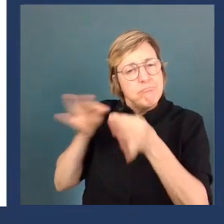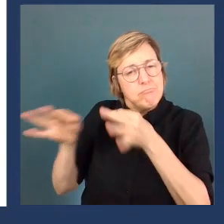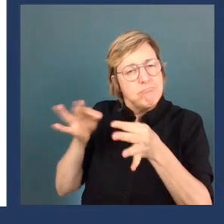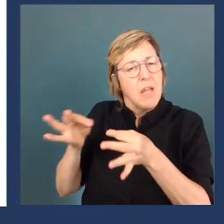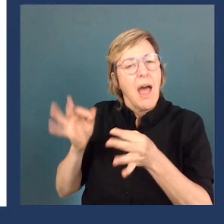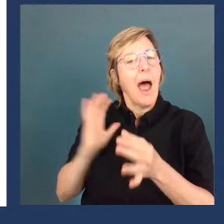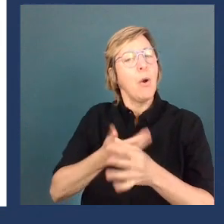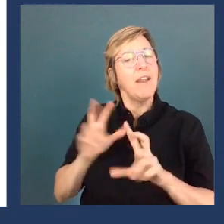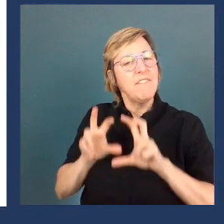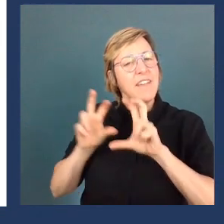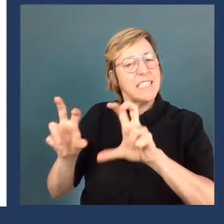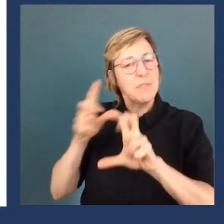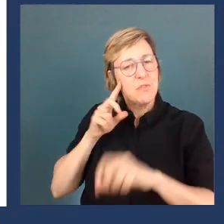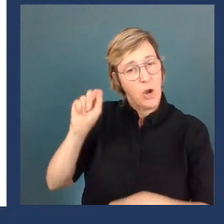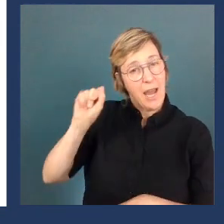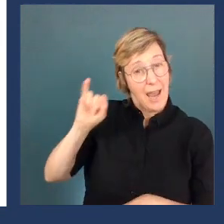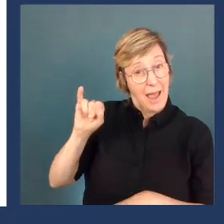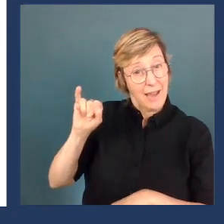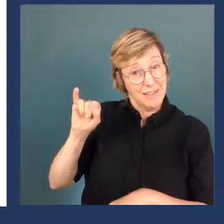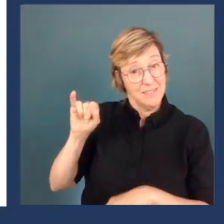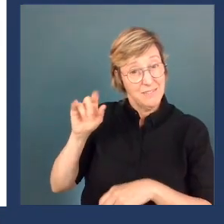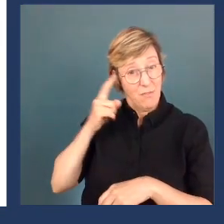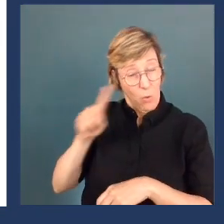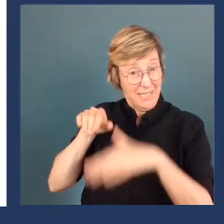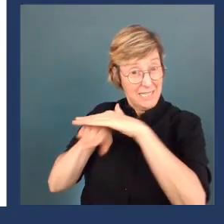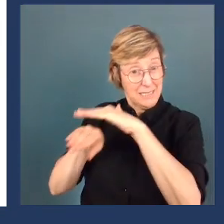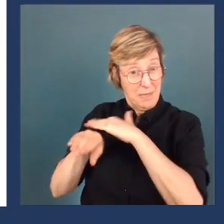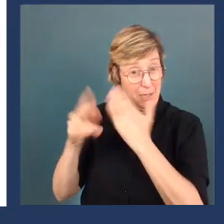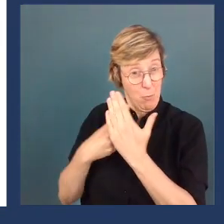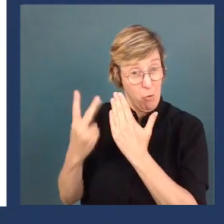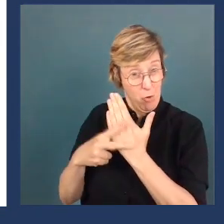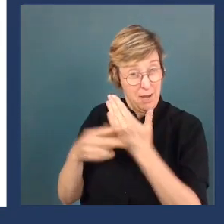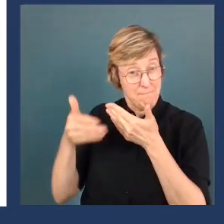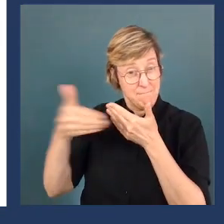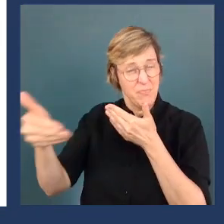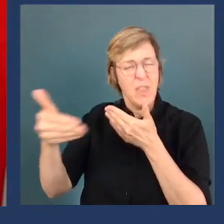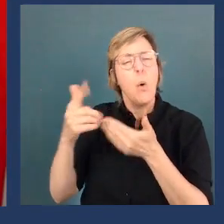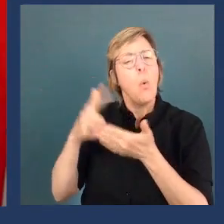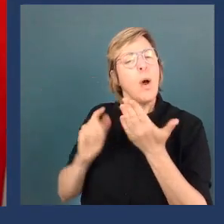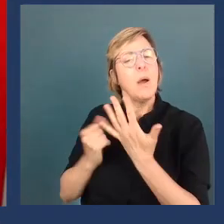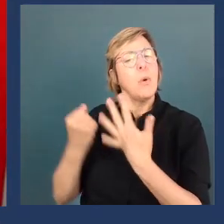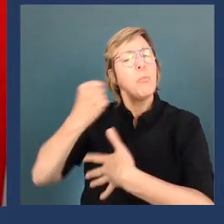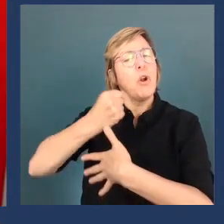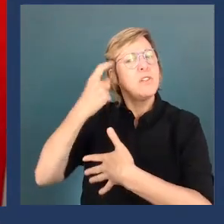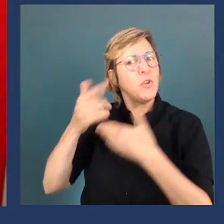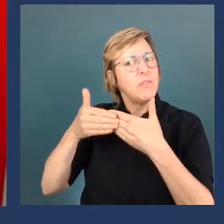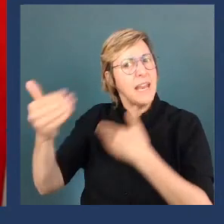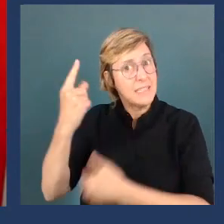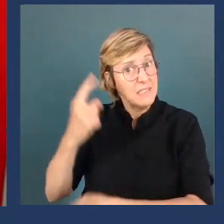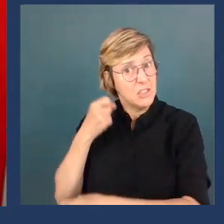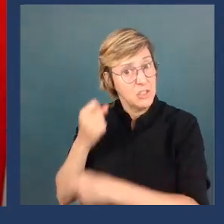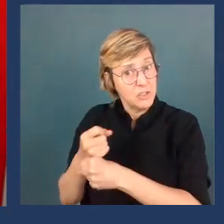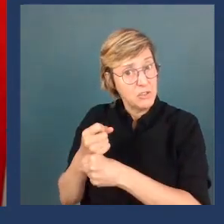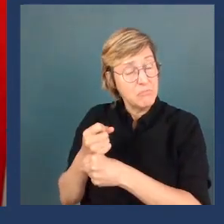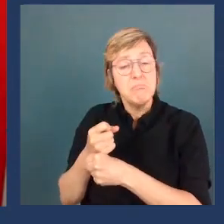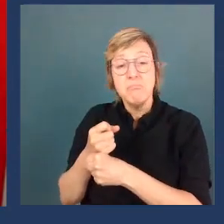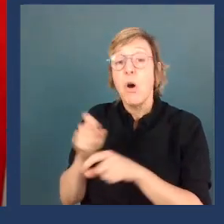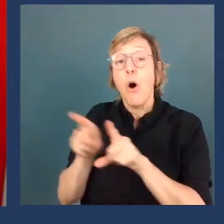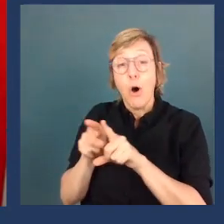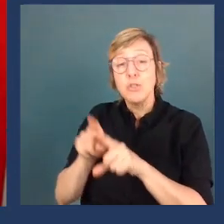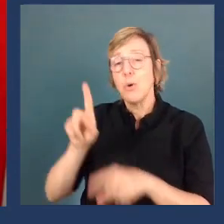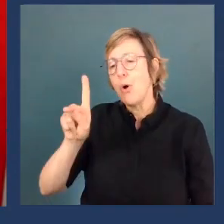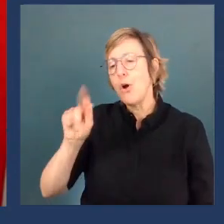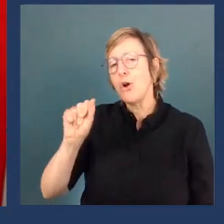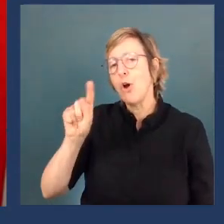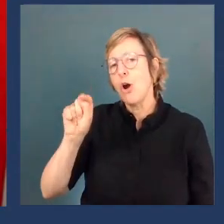for Accessibility program is making and what our team is prioritizing for the year ahead. We'll also have the opportunity to get insight from Kartik on